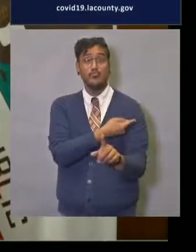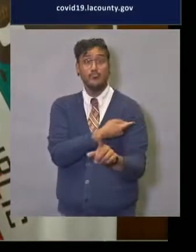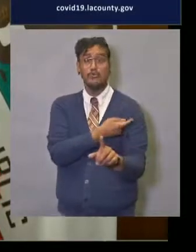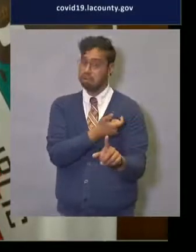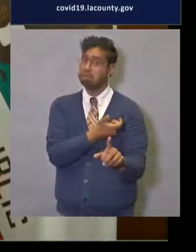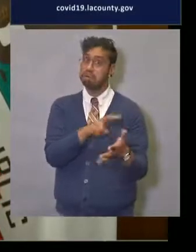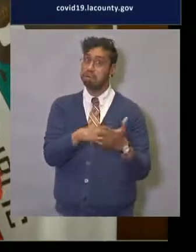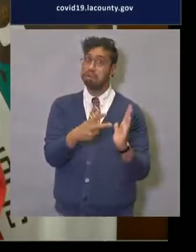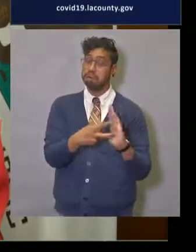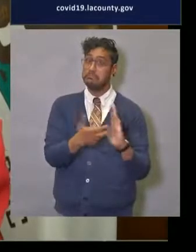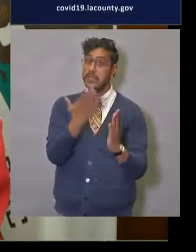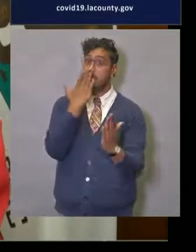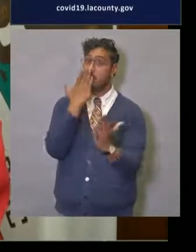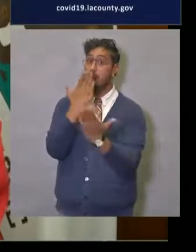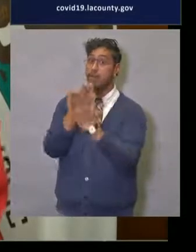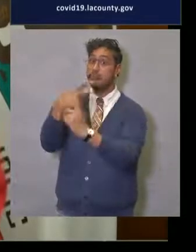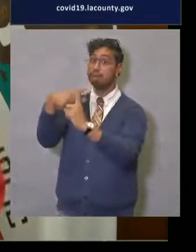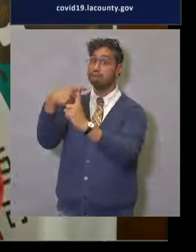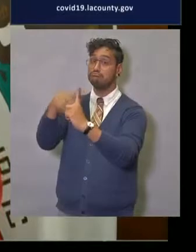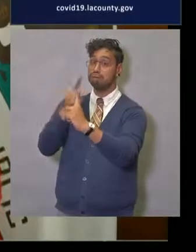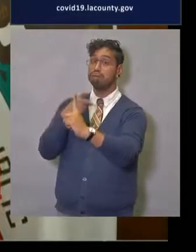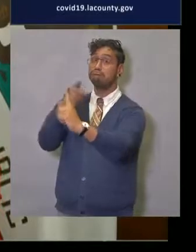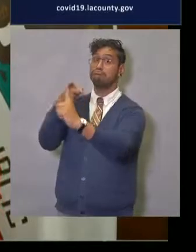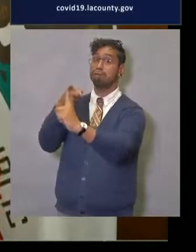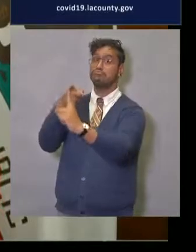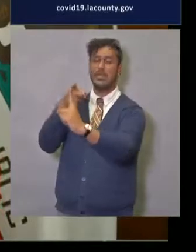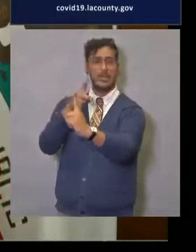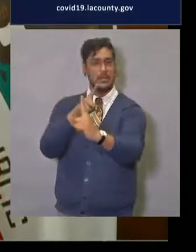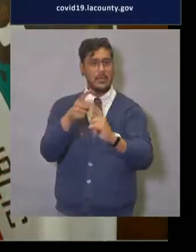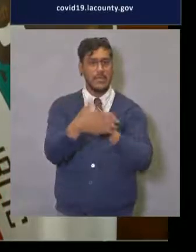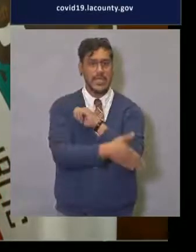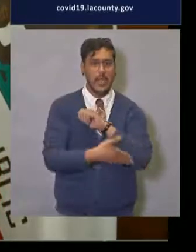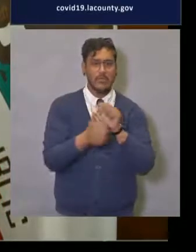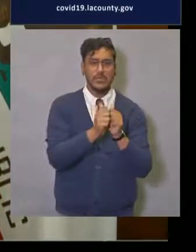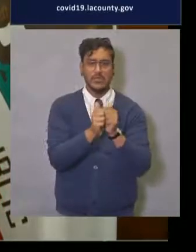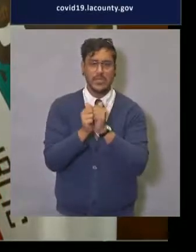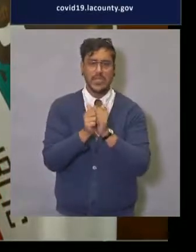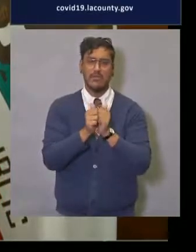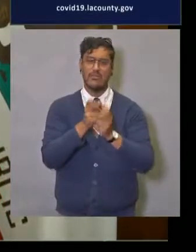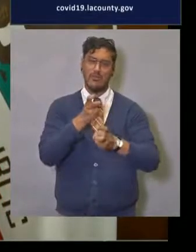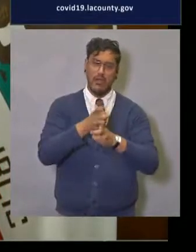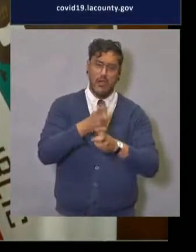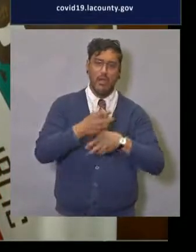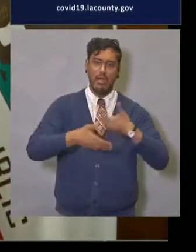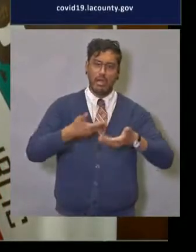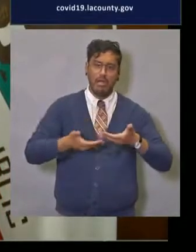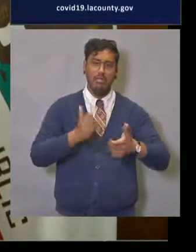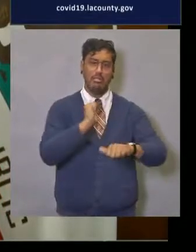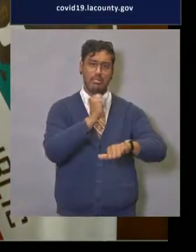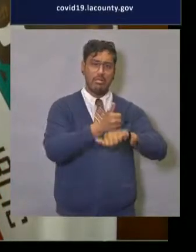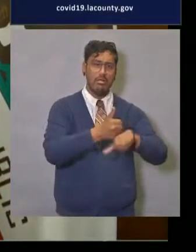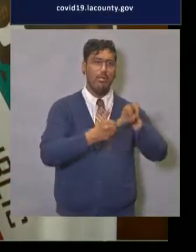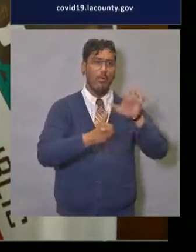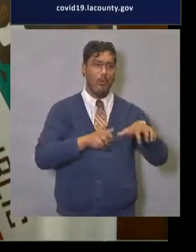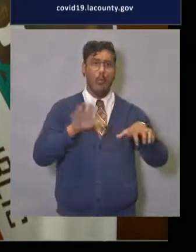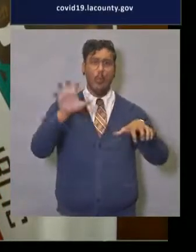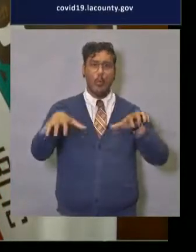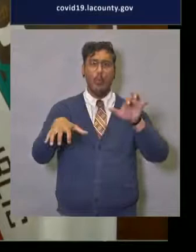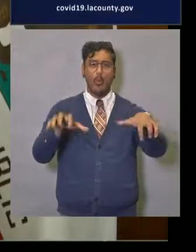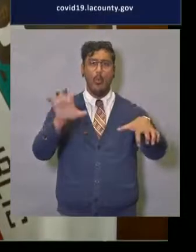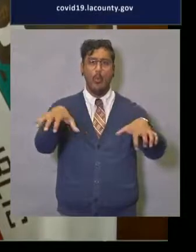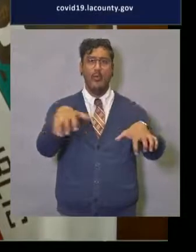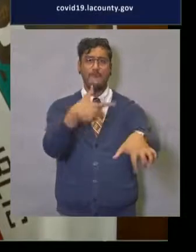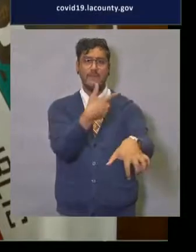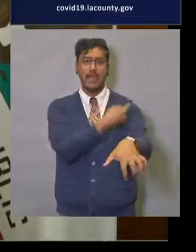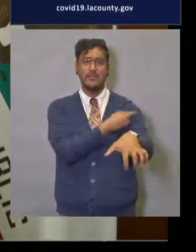tunnel. The county has been hard at work building a vast network of vaccination sites, both large and small, to